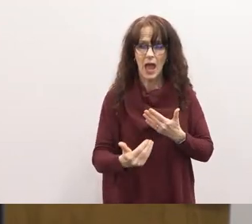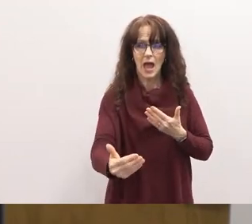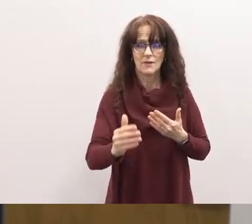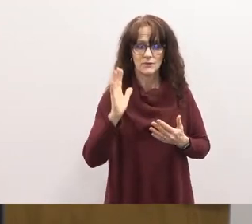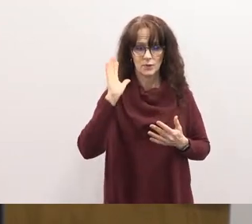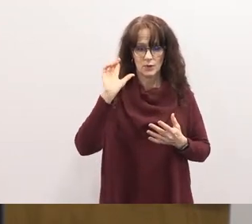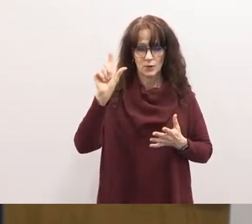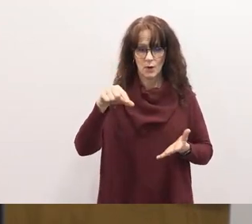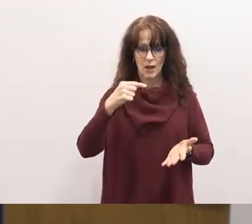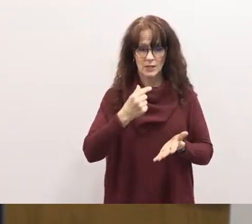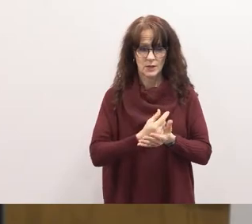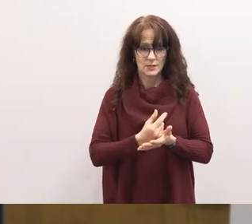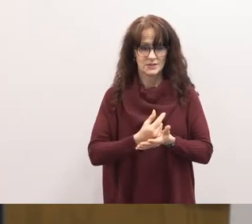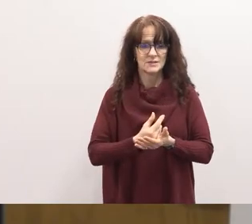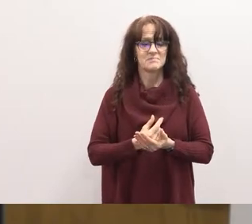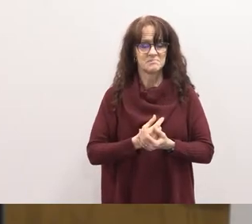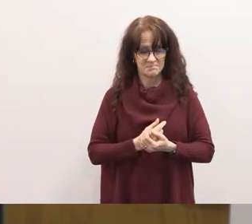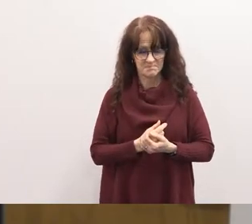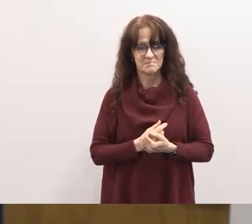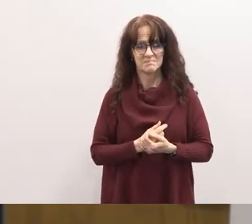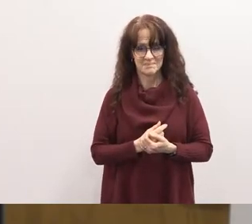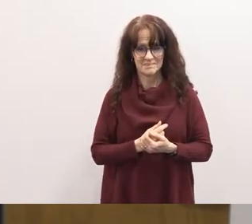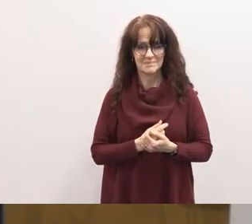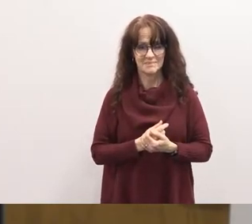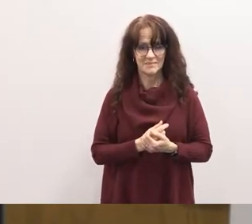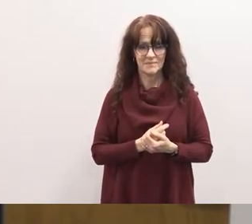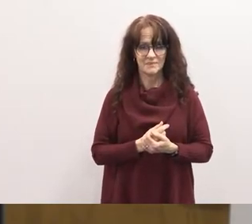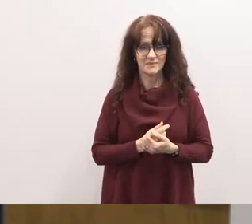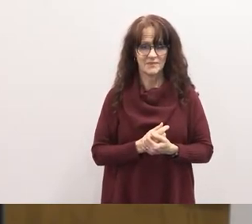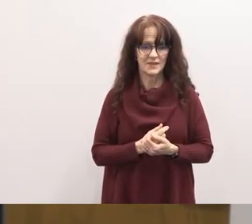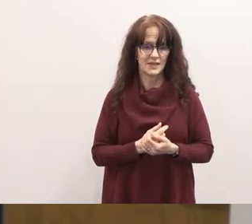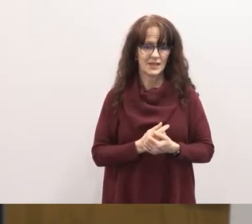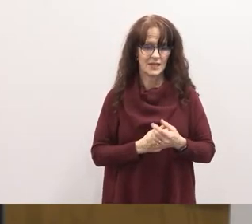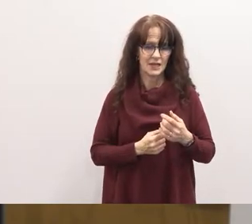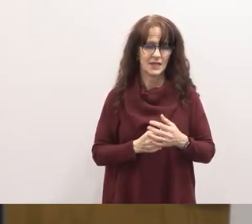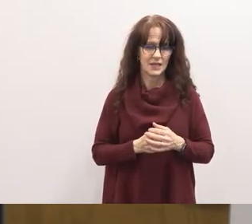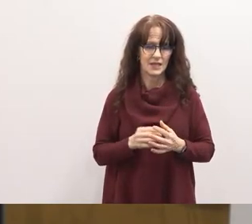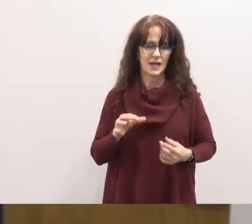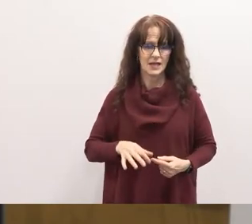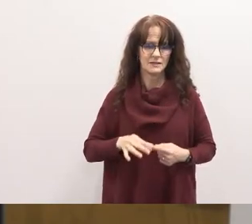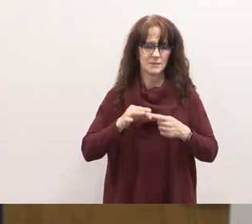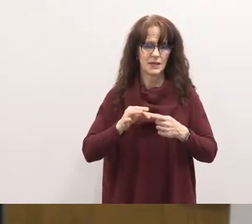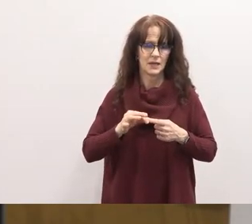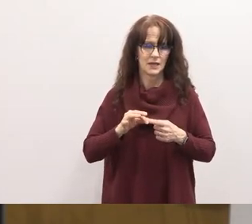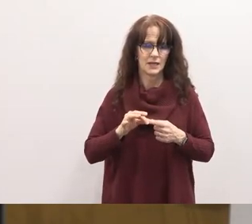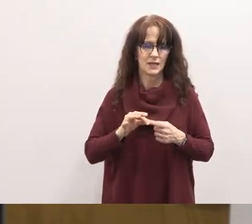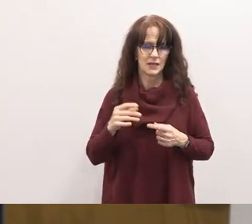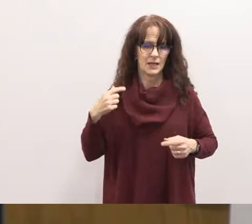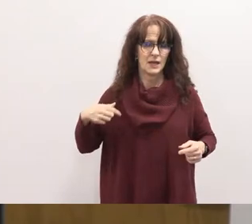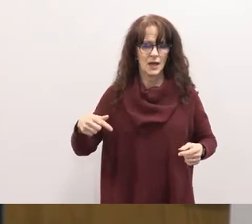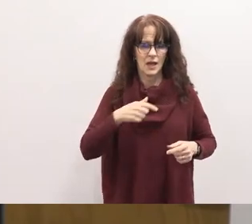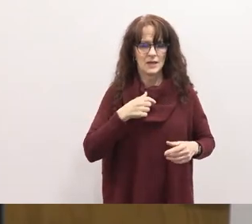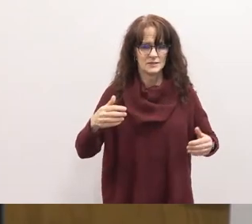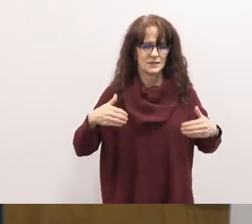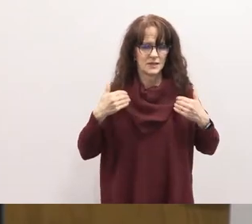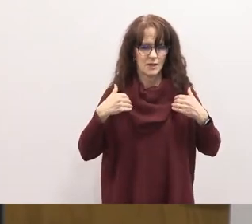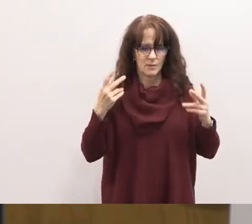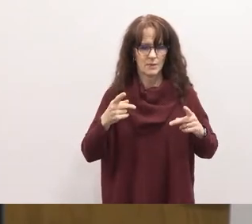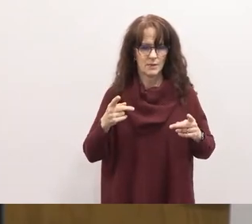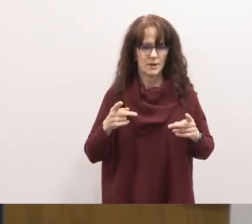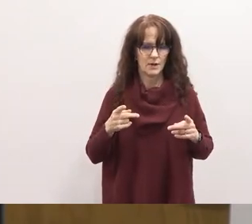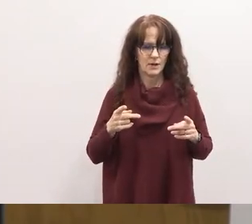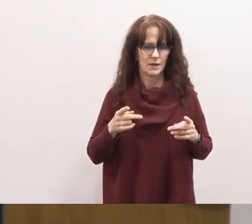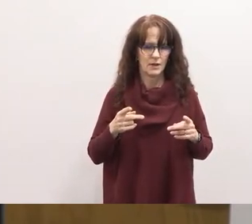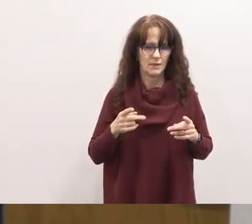Yes. And so often you hear about people, especially I'm going to say us young people, wanting to leave and